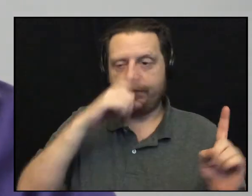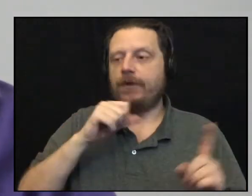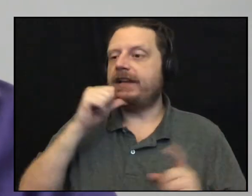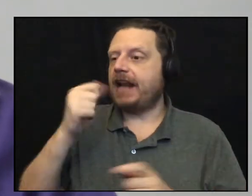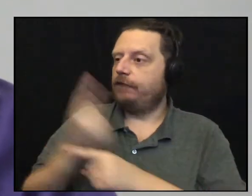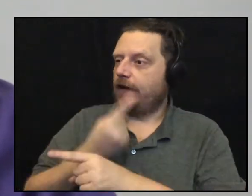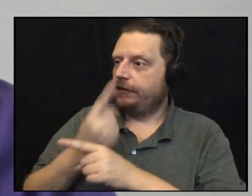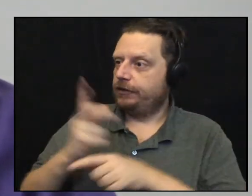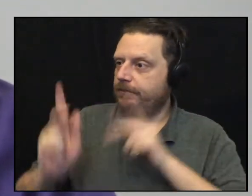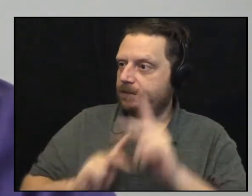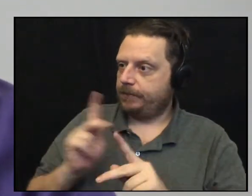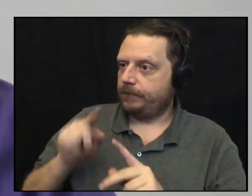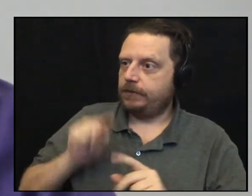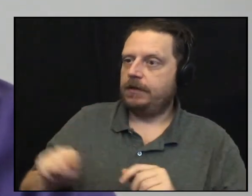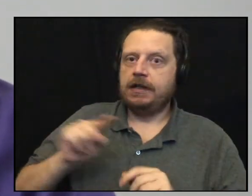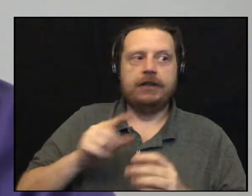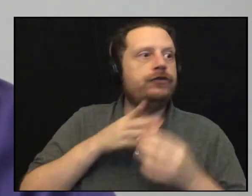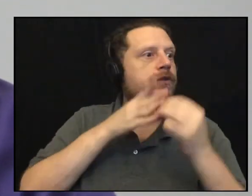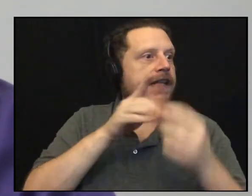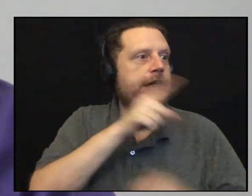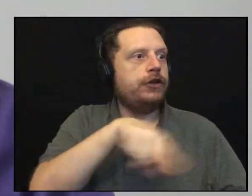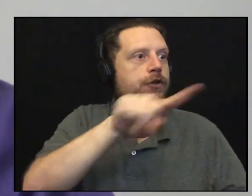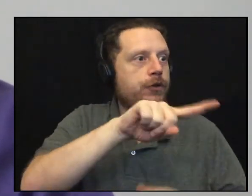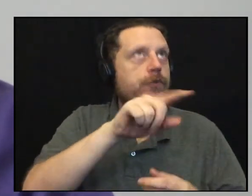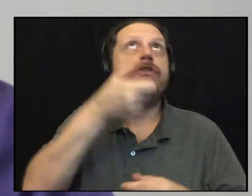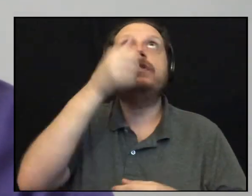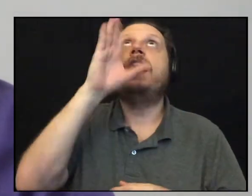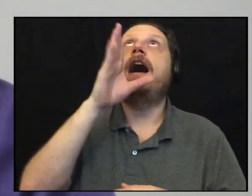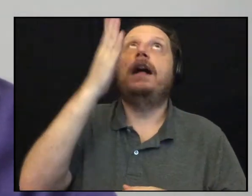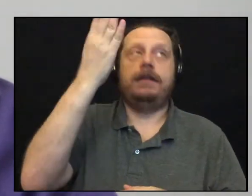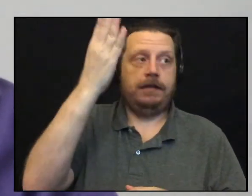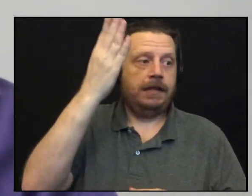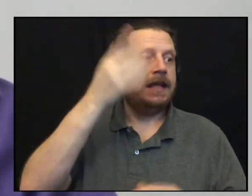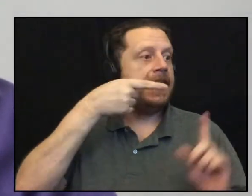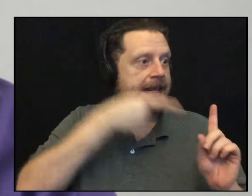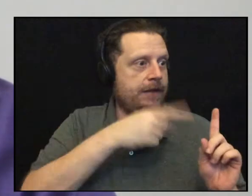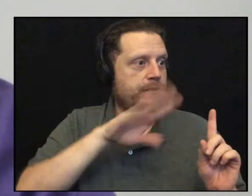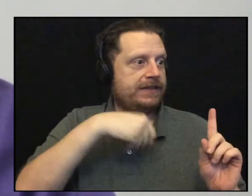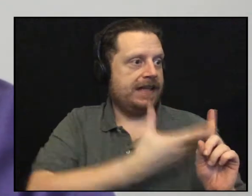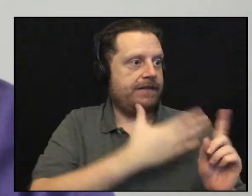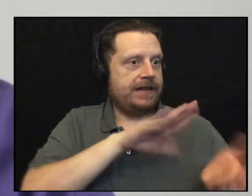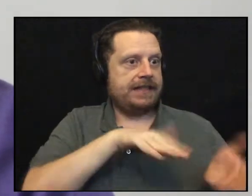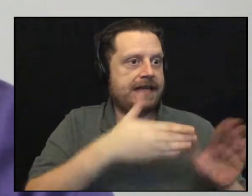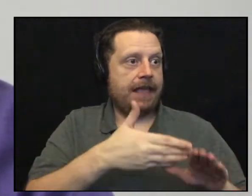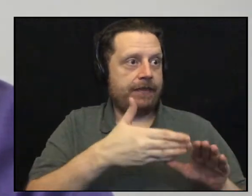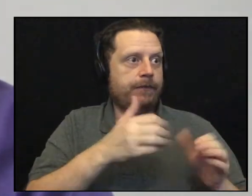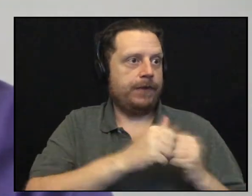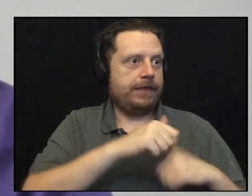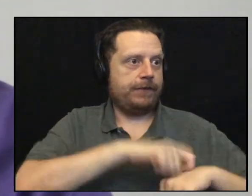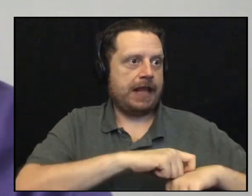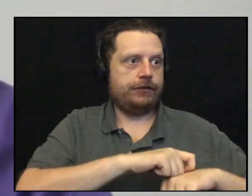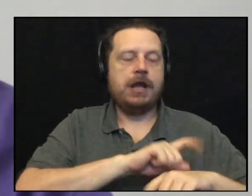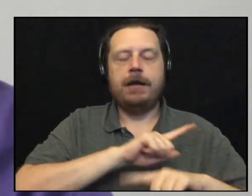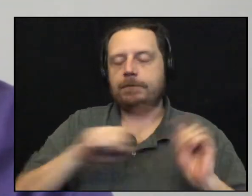God. He was put to death in the flesh, but made alive in the